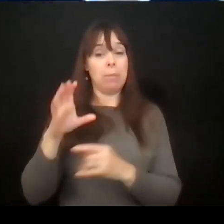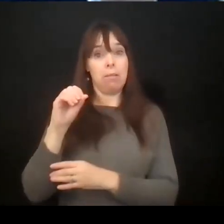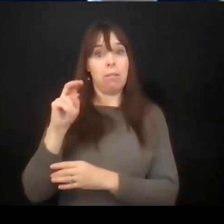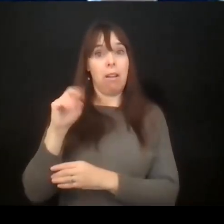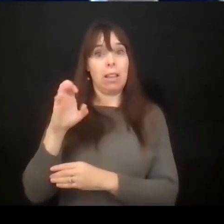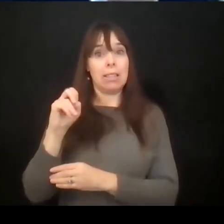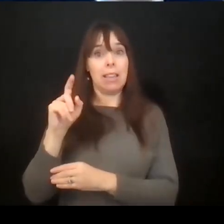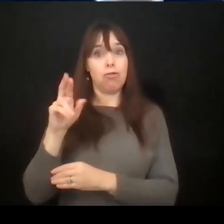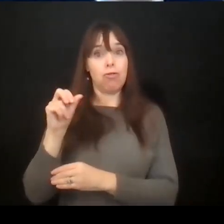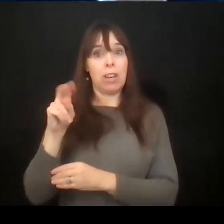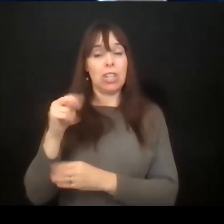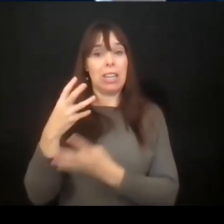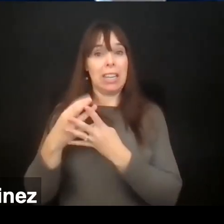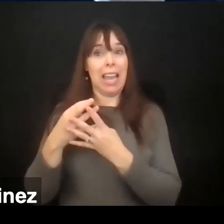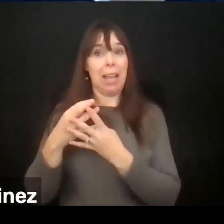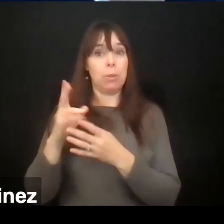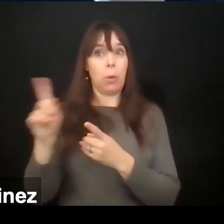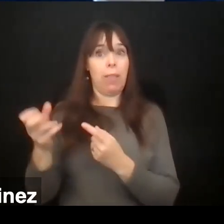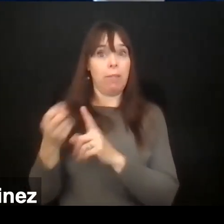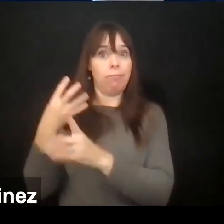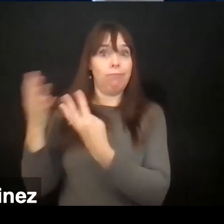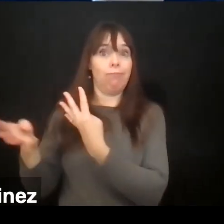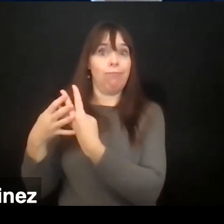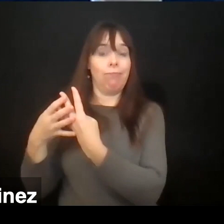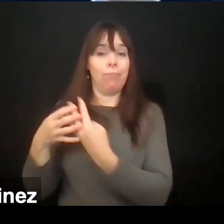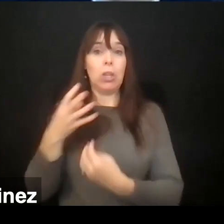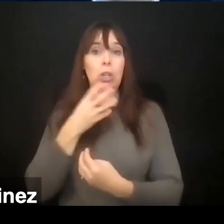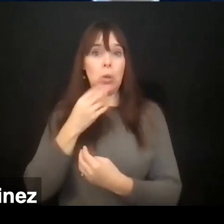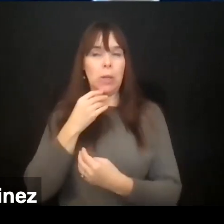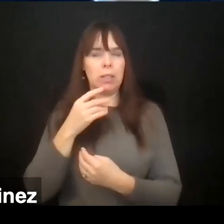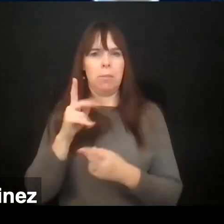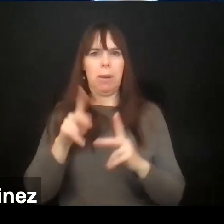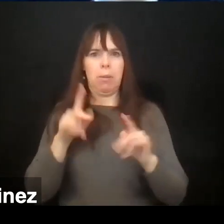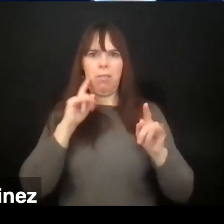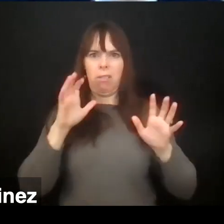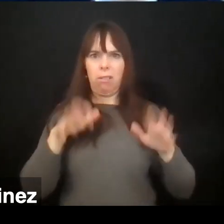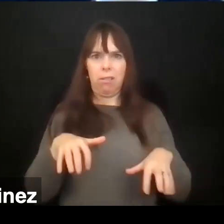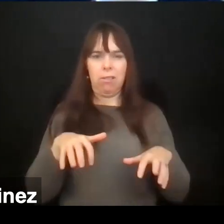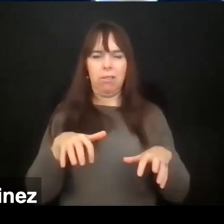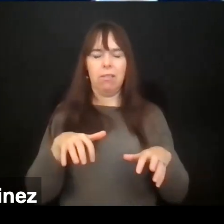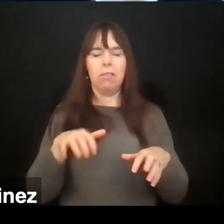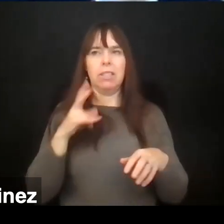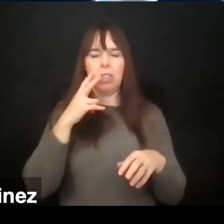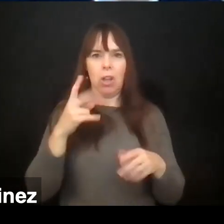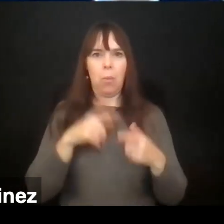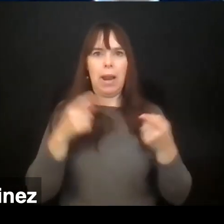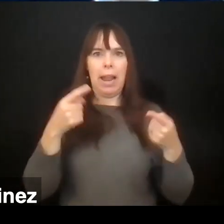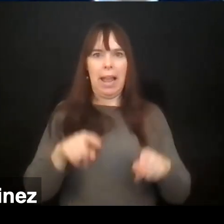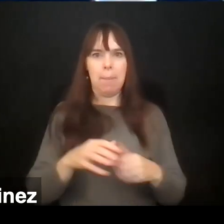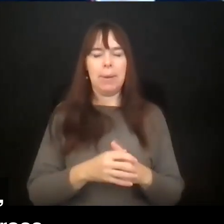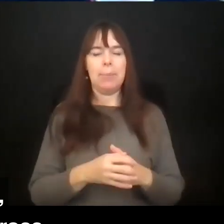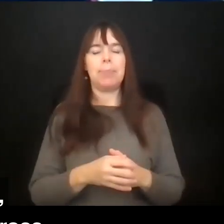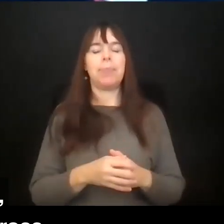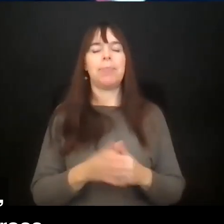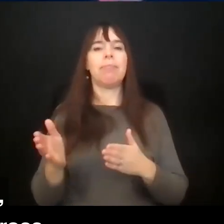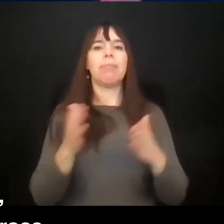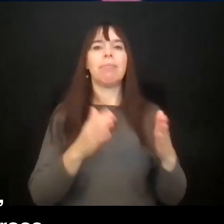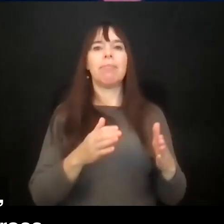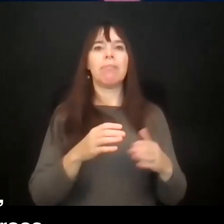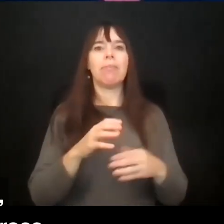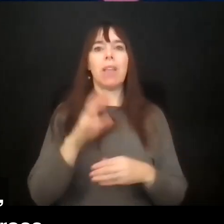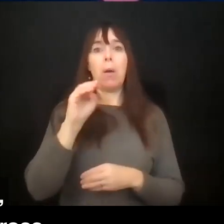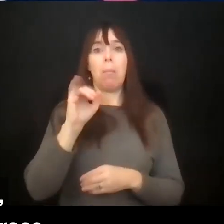slide shows a jar about 1935. Maria and Julian Martinez did this piece, and it's